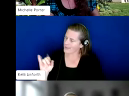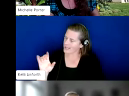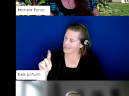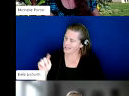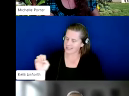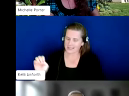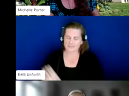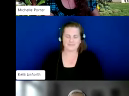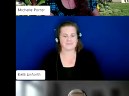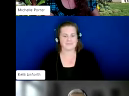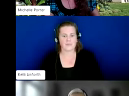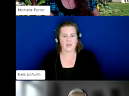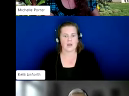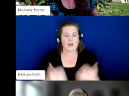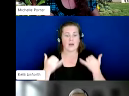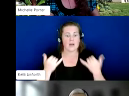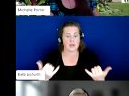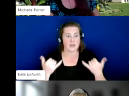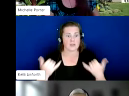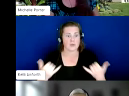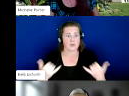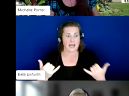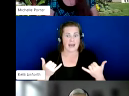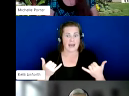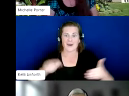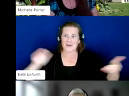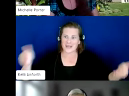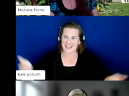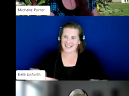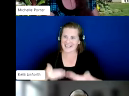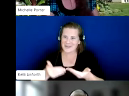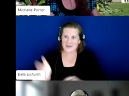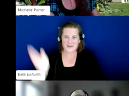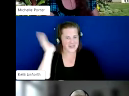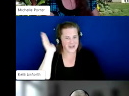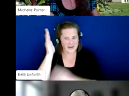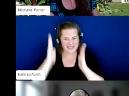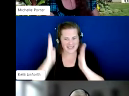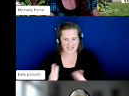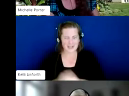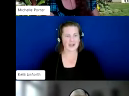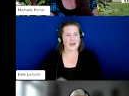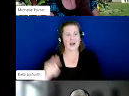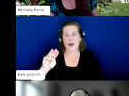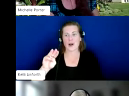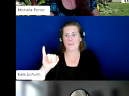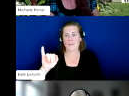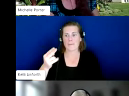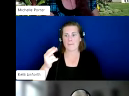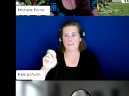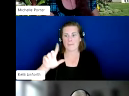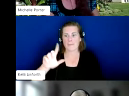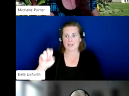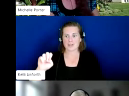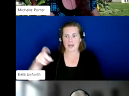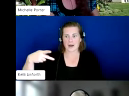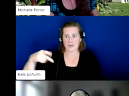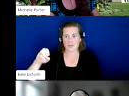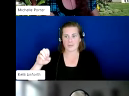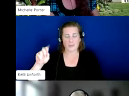So now it gives me great pleasure to introduce our speaker for today, Michelle Porter. As I mentioned, she is the director for